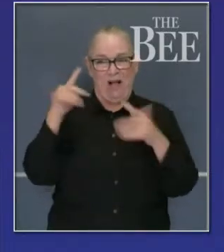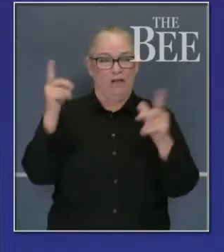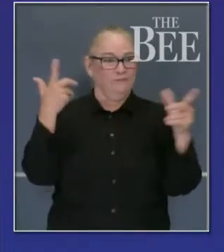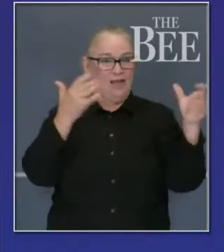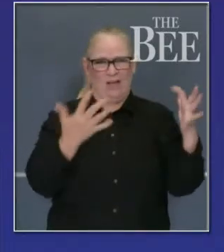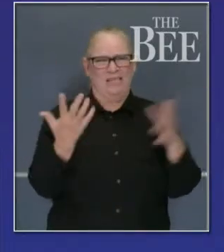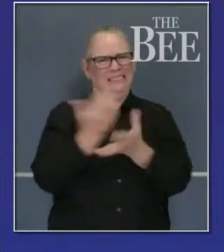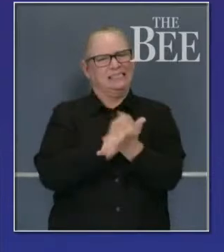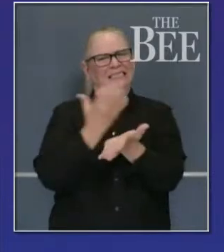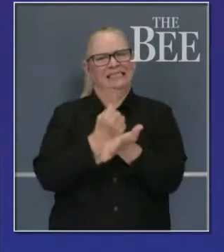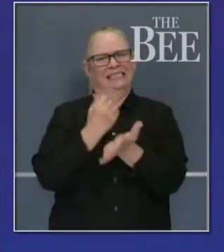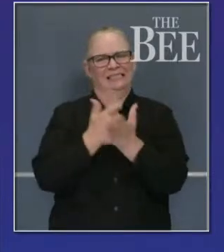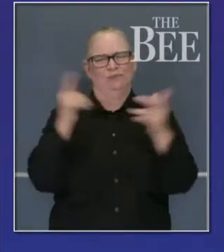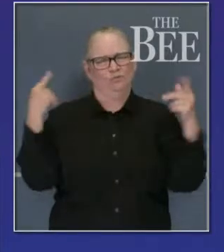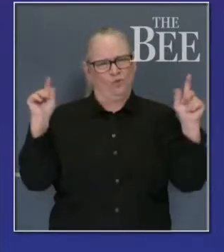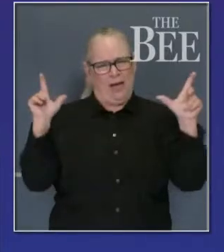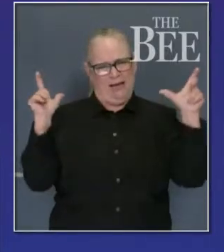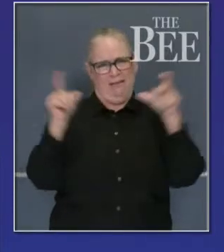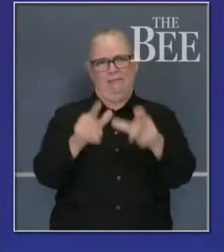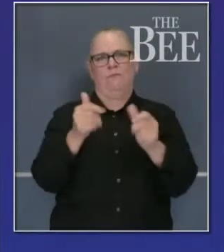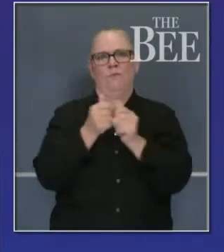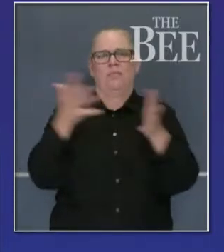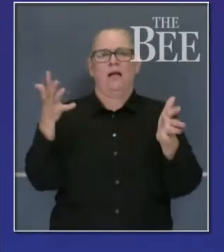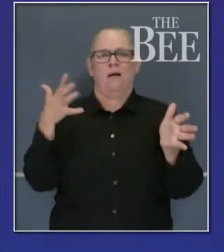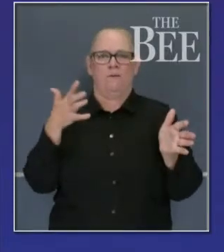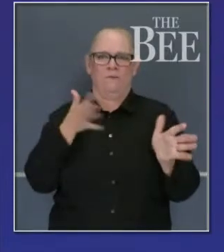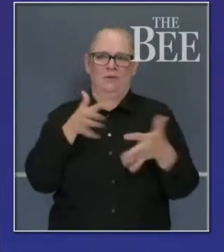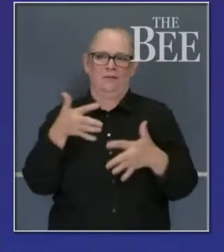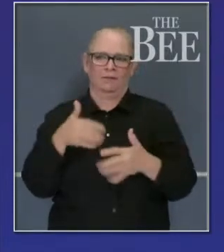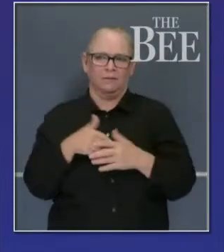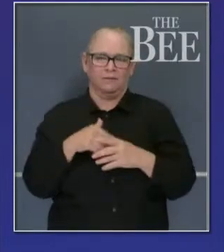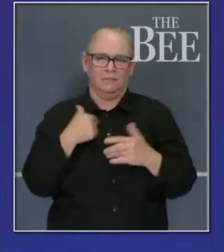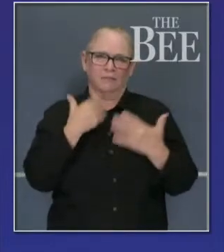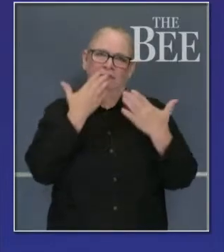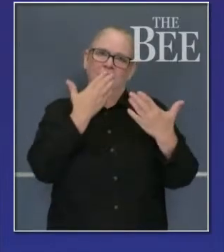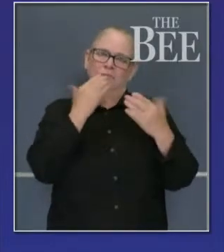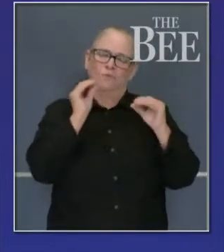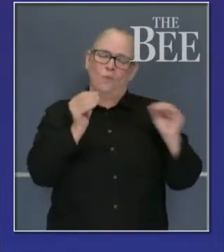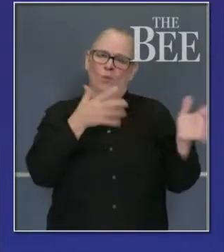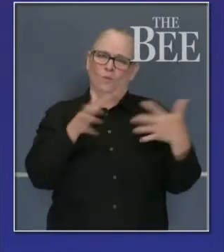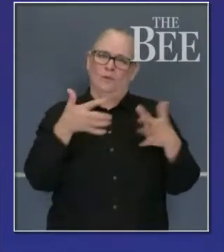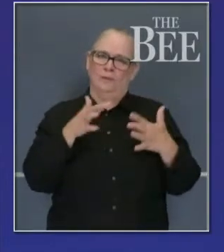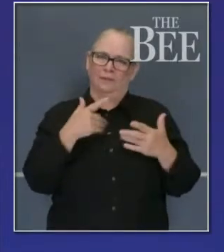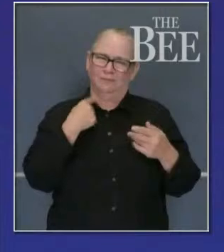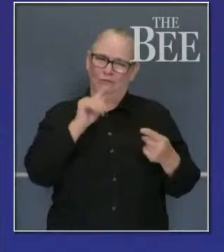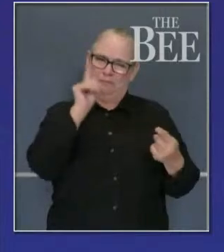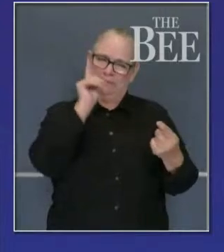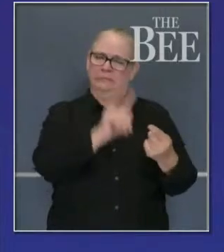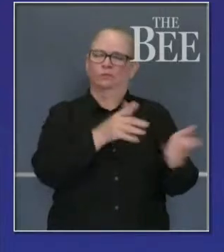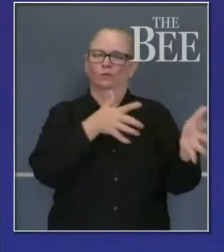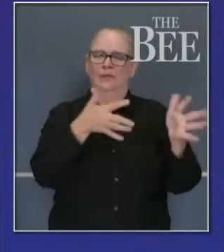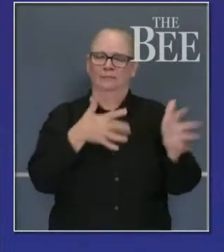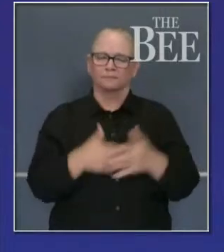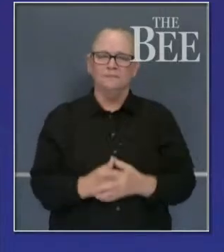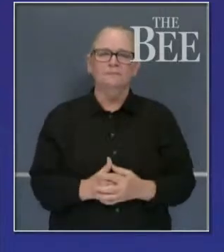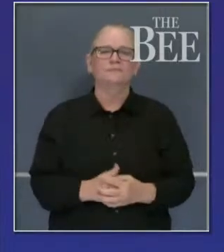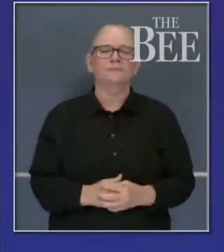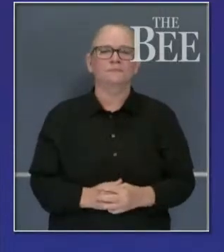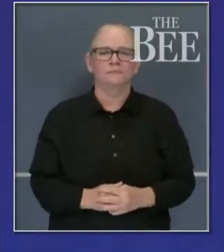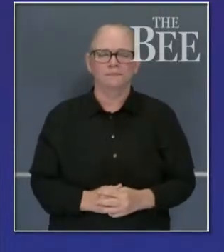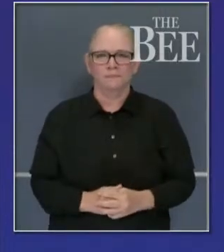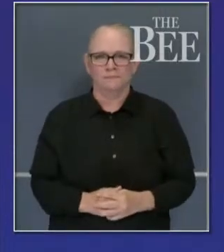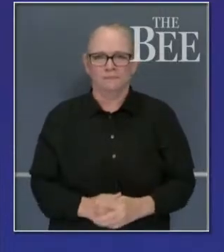absolutely true, we have an enormous amount of work to do. Again, I just want to acknowledge that a number of these complexes are no